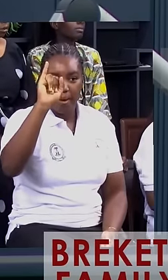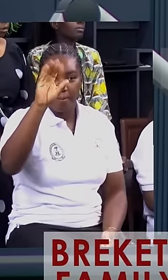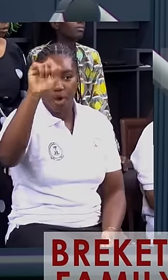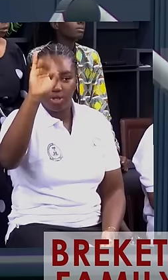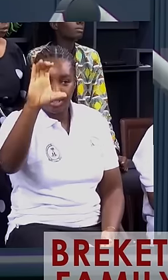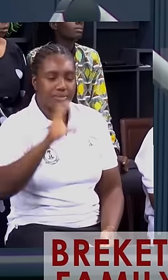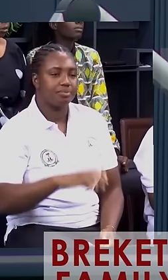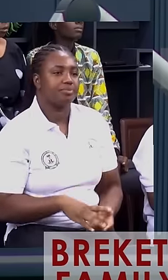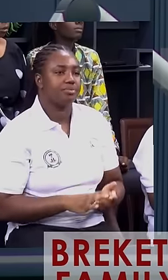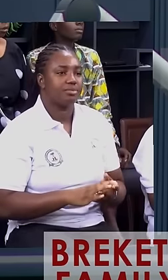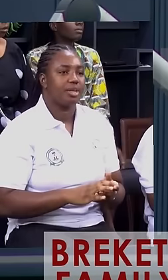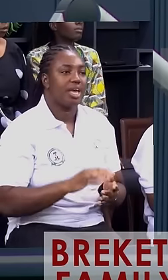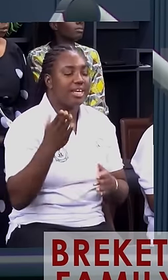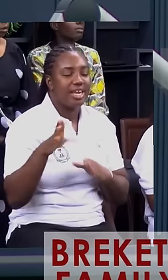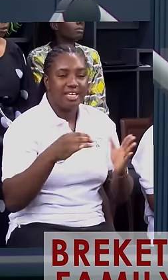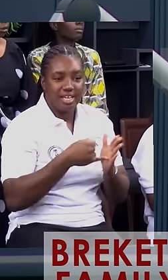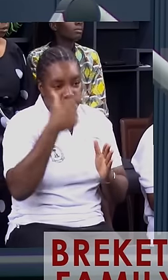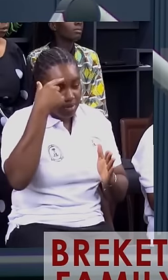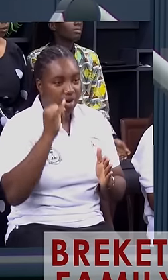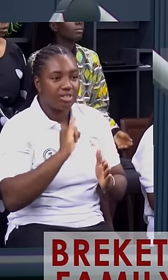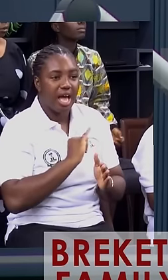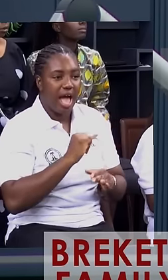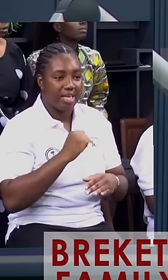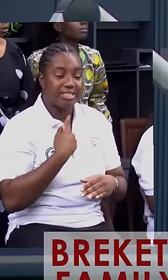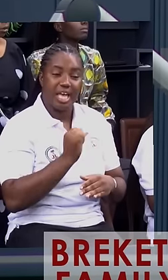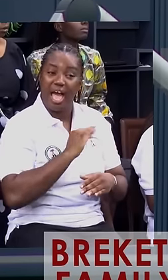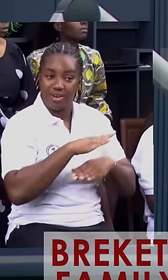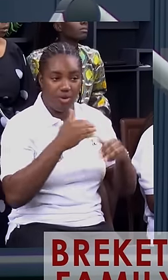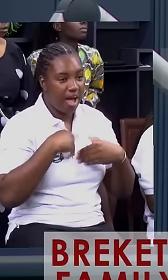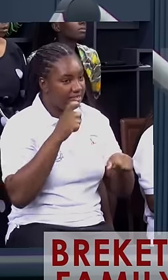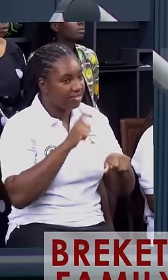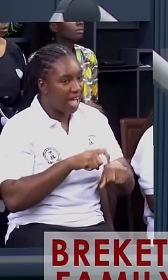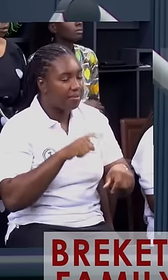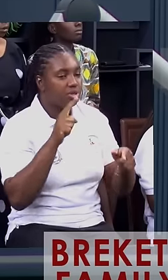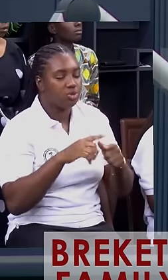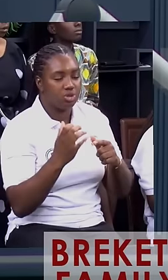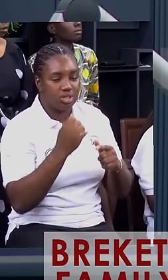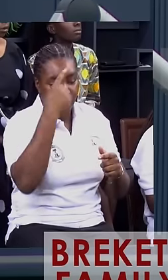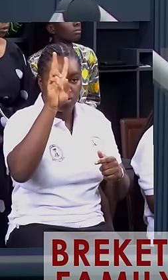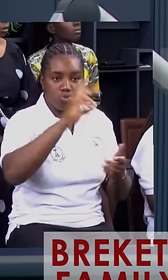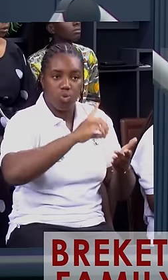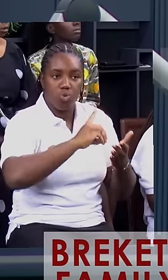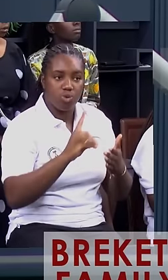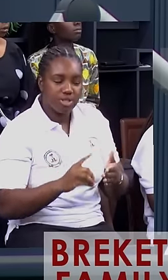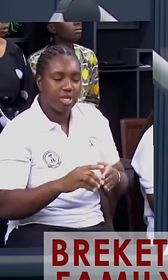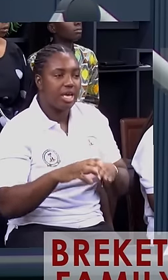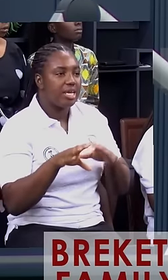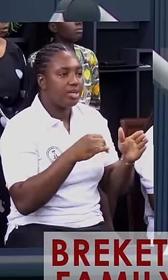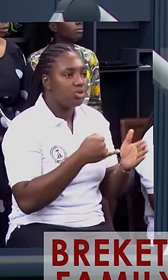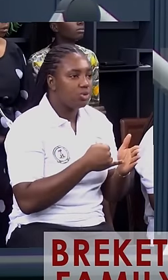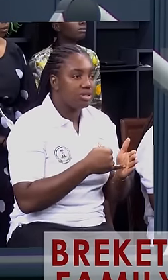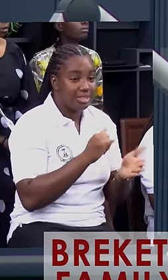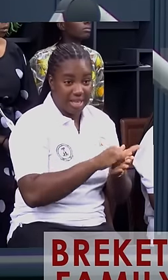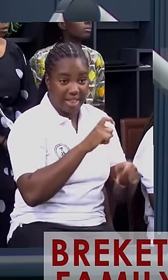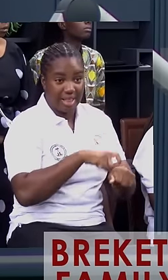Then do one because I don't get them to come for 2 weeks, and then they say, may then do. At that time, I